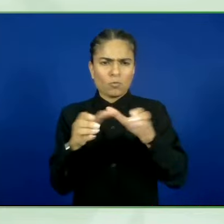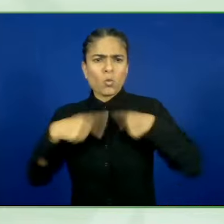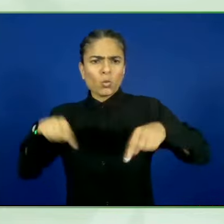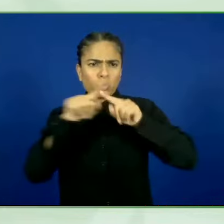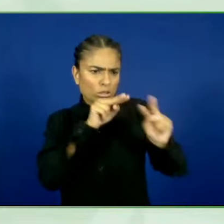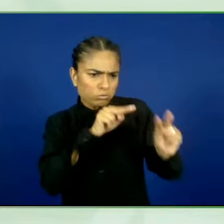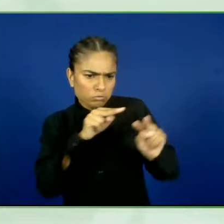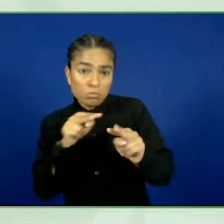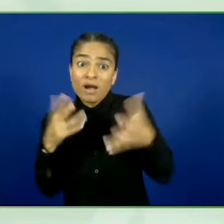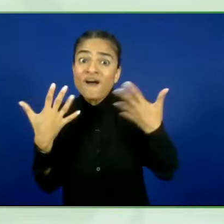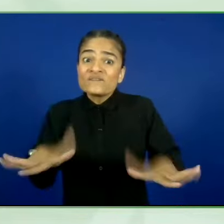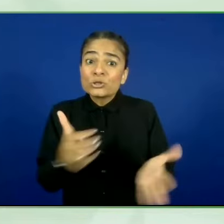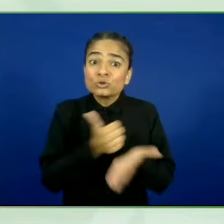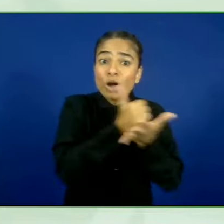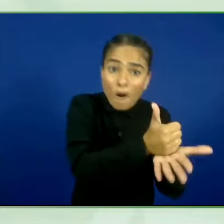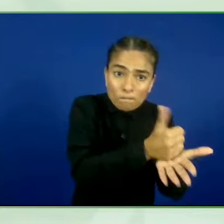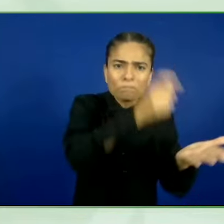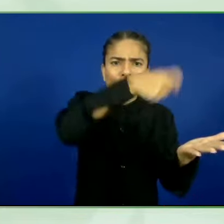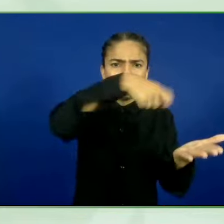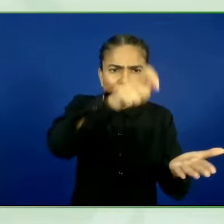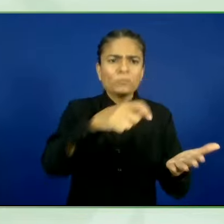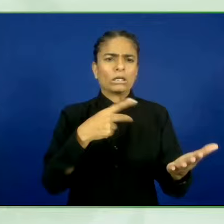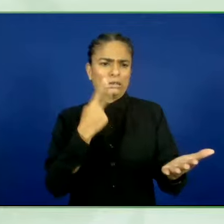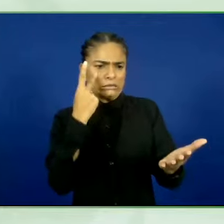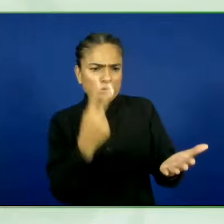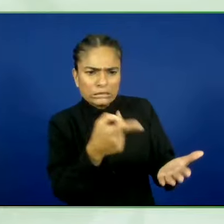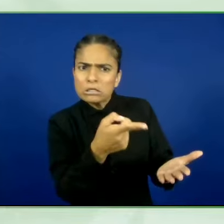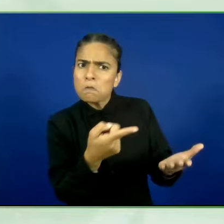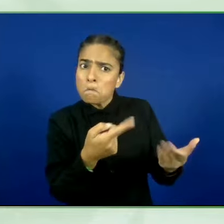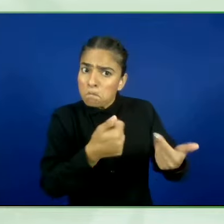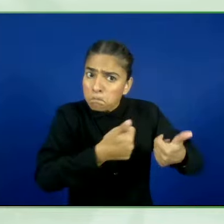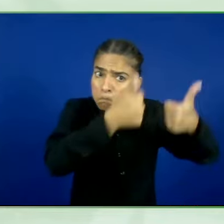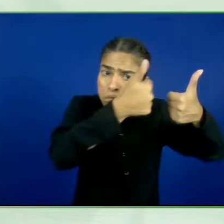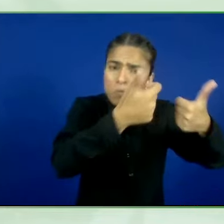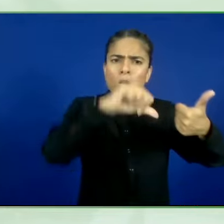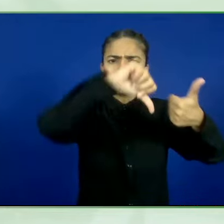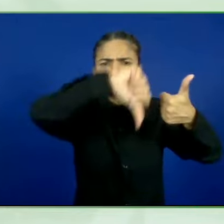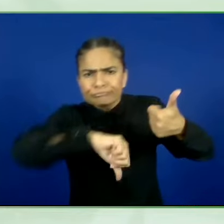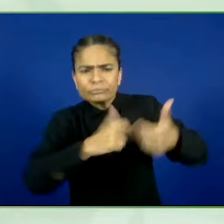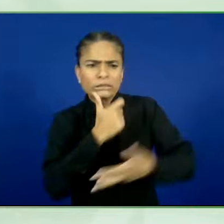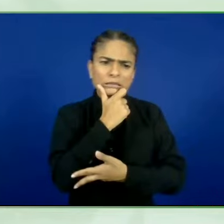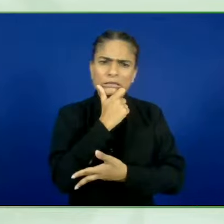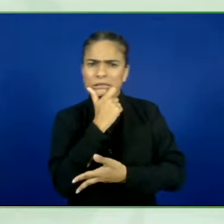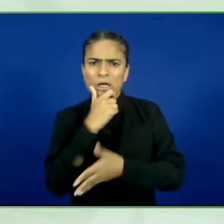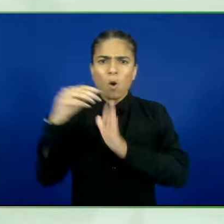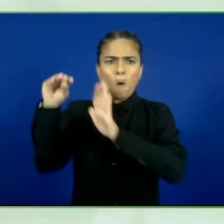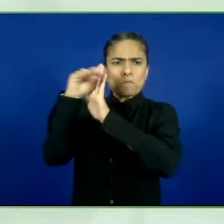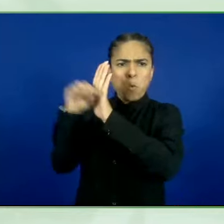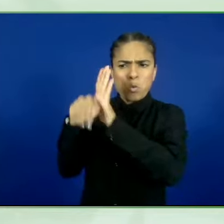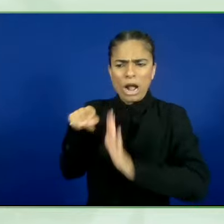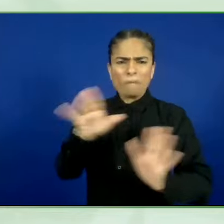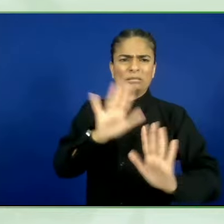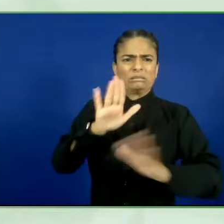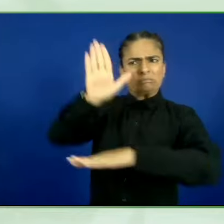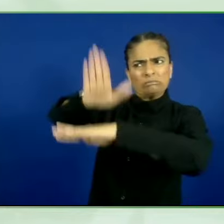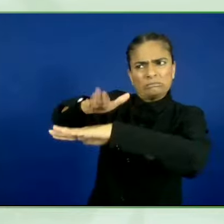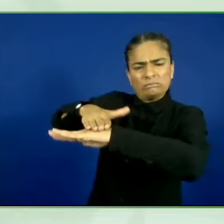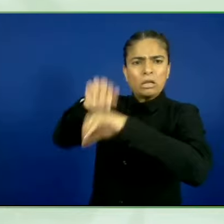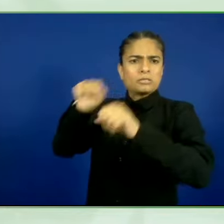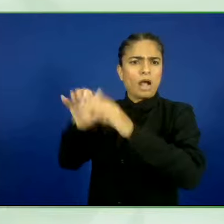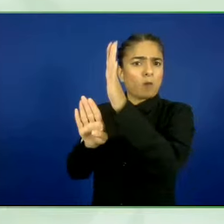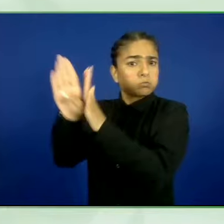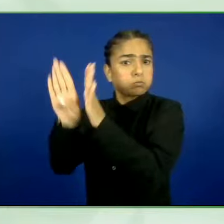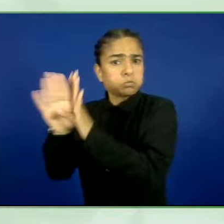And this also helps in informing the program on how best we can develop some new strategies to ensure that we're providing